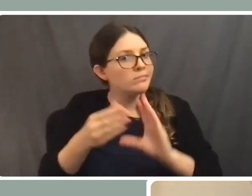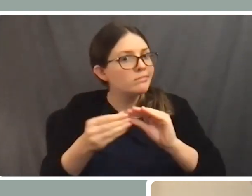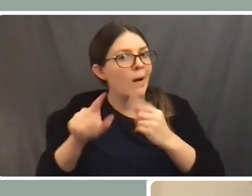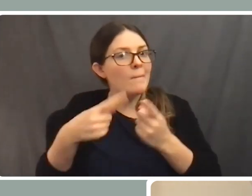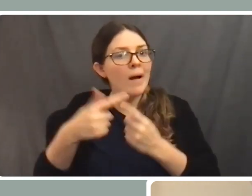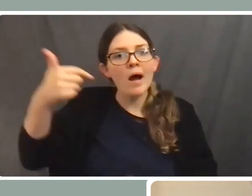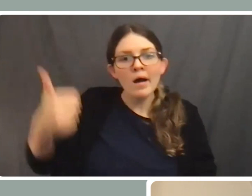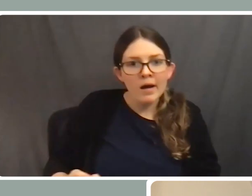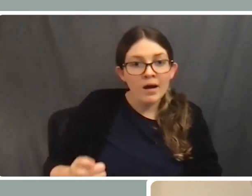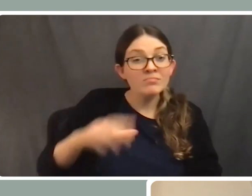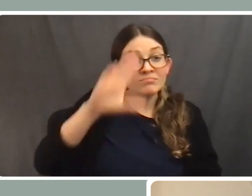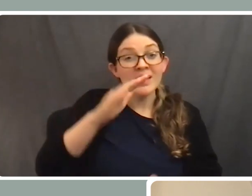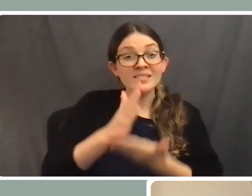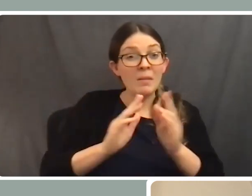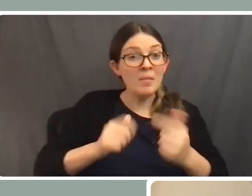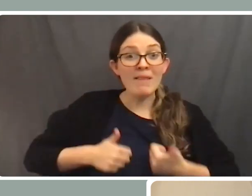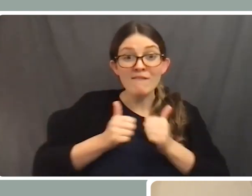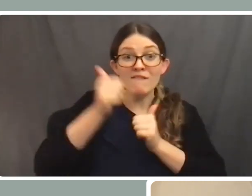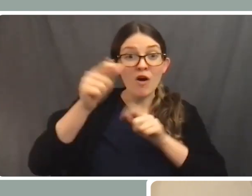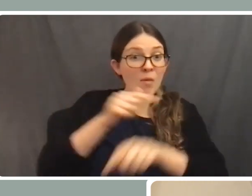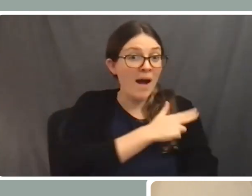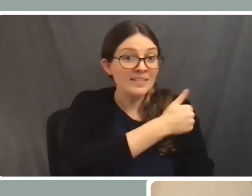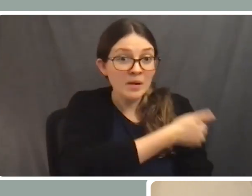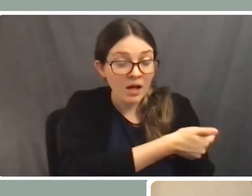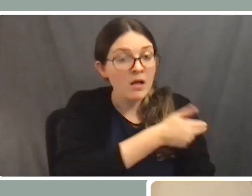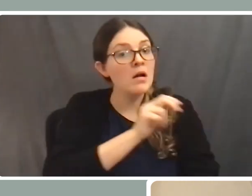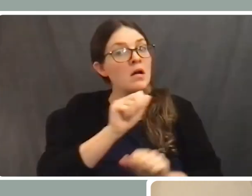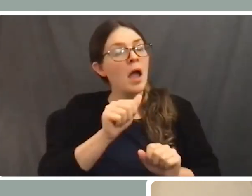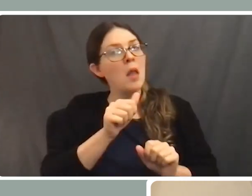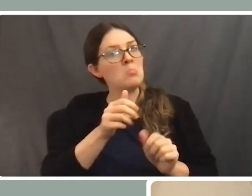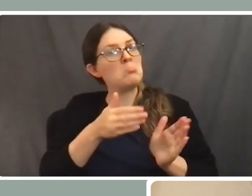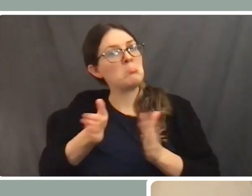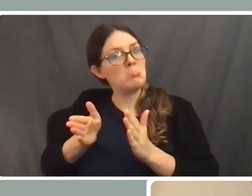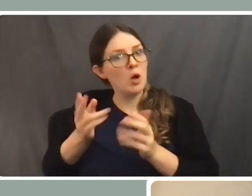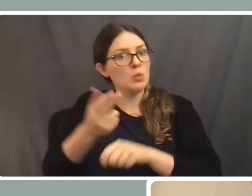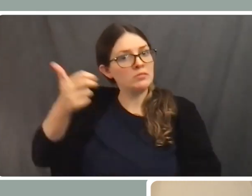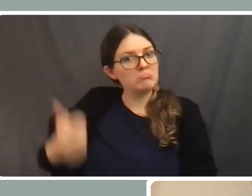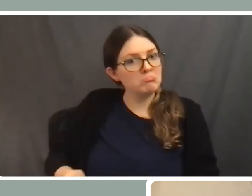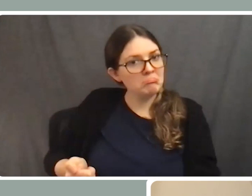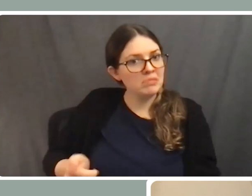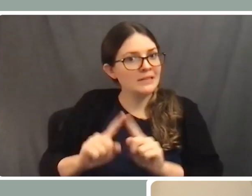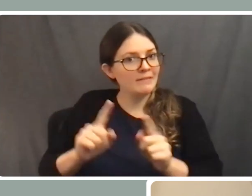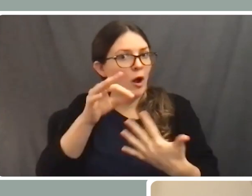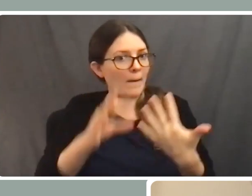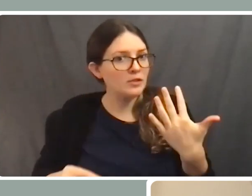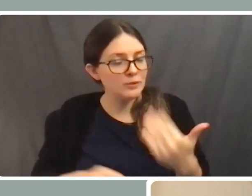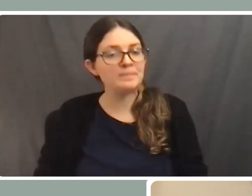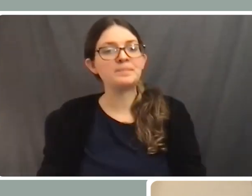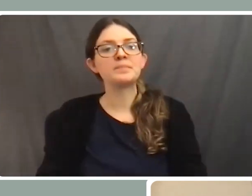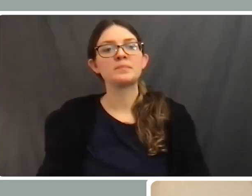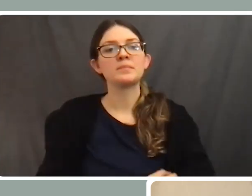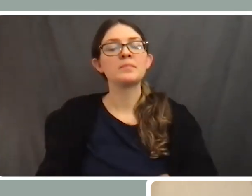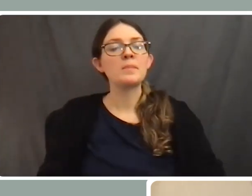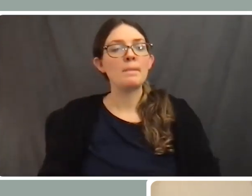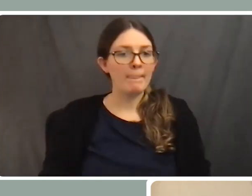participants who live far away from their hospital, and this can be an option. Okay, so there are a lot of